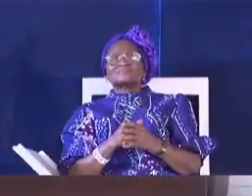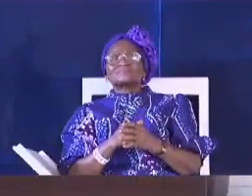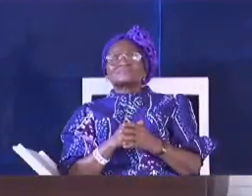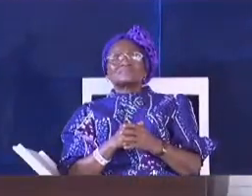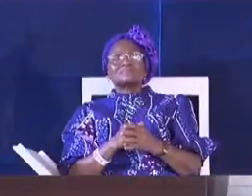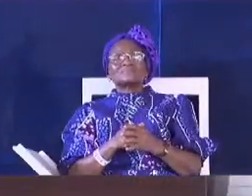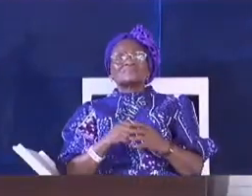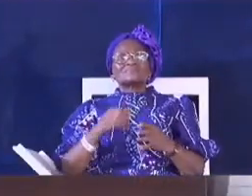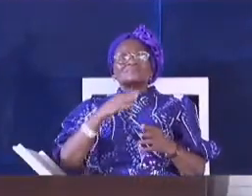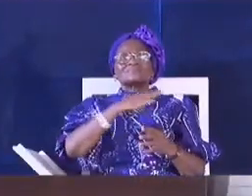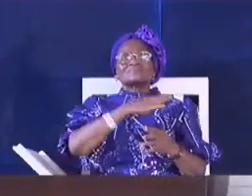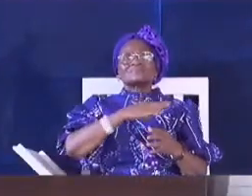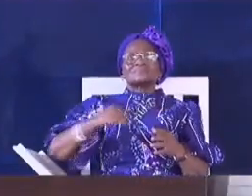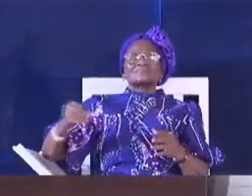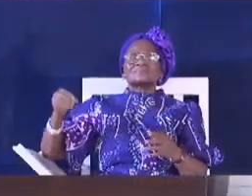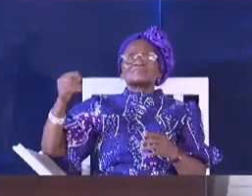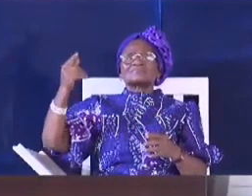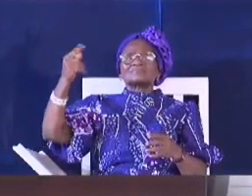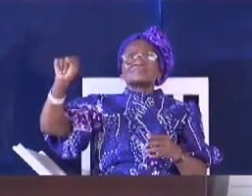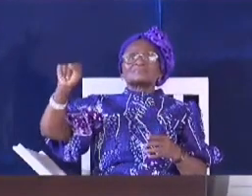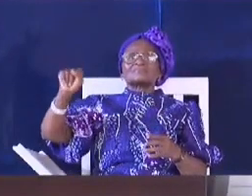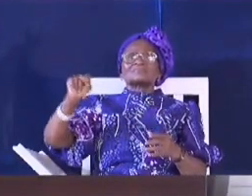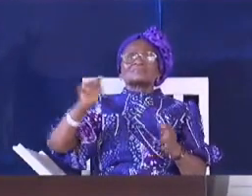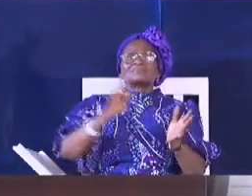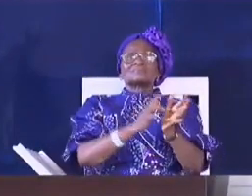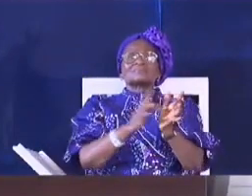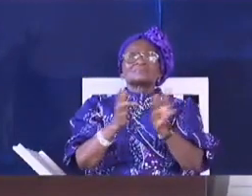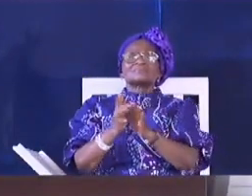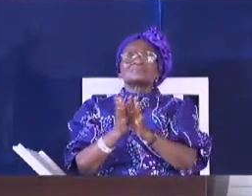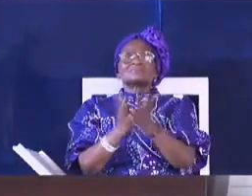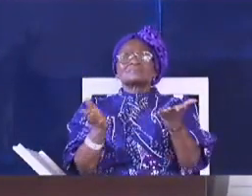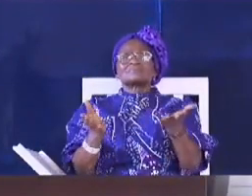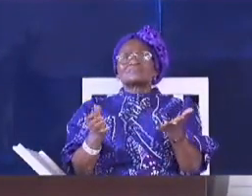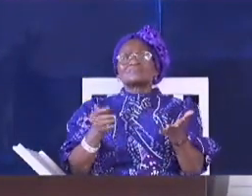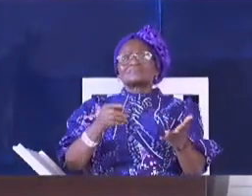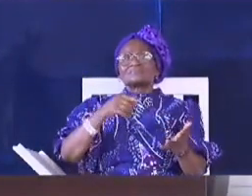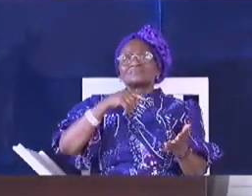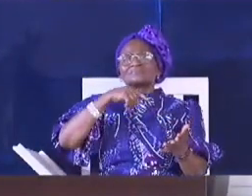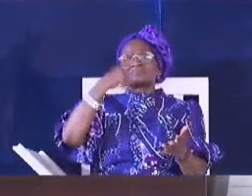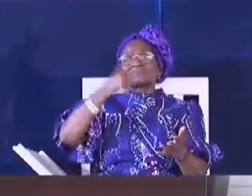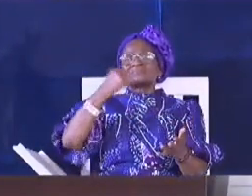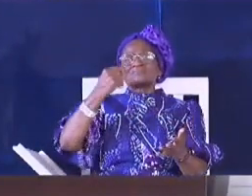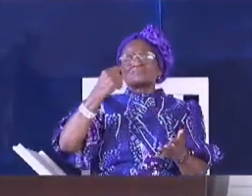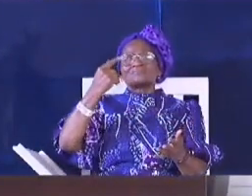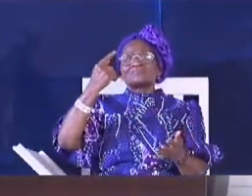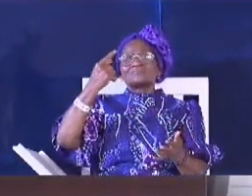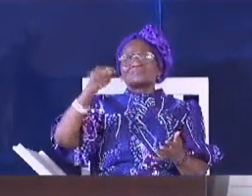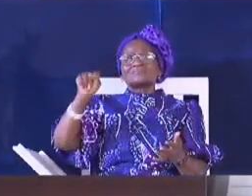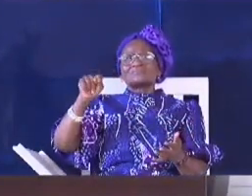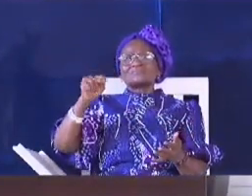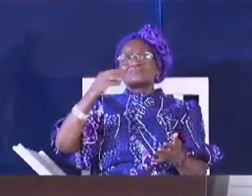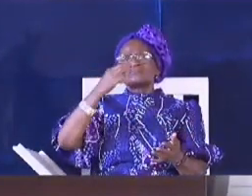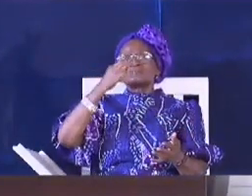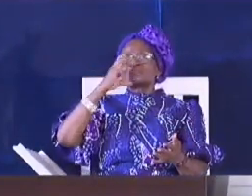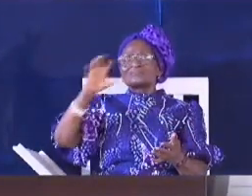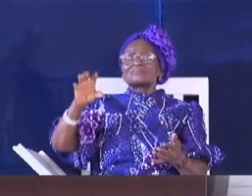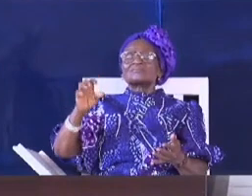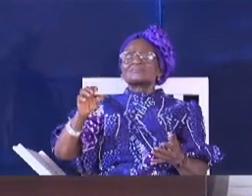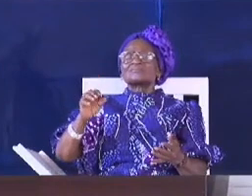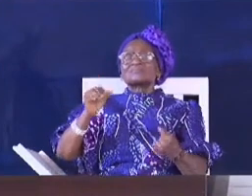And the Bible says the curse ended according to the word